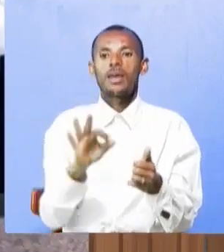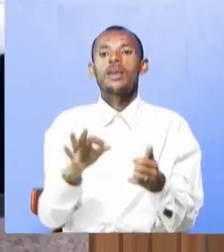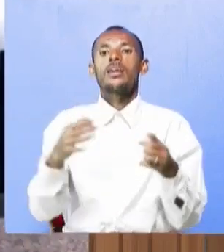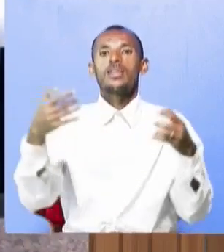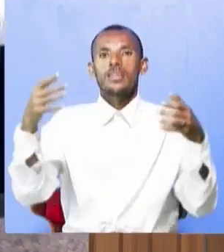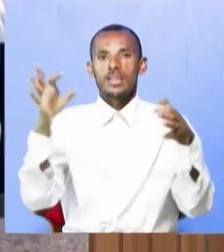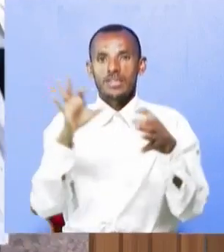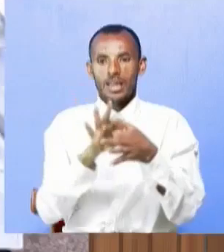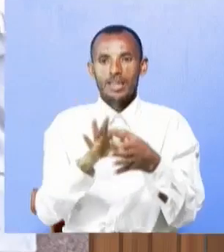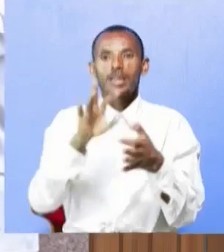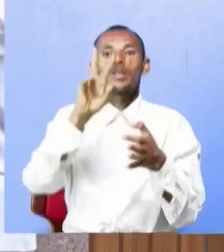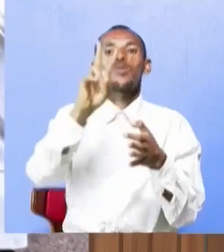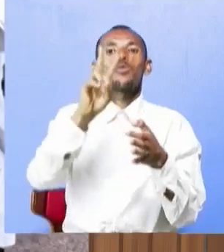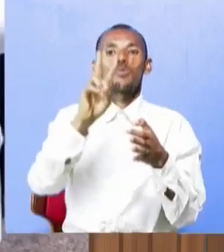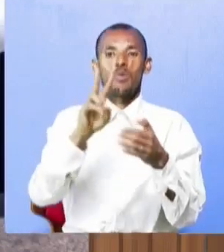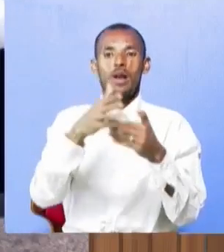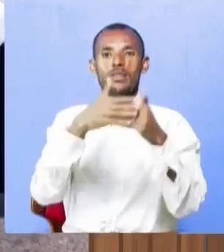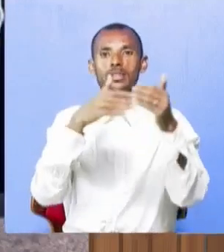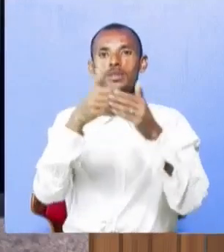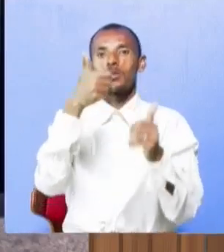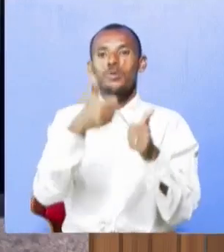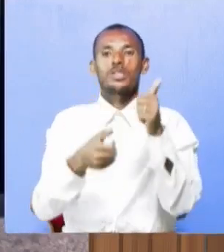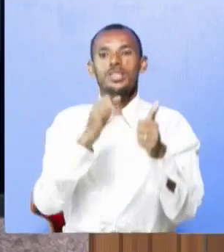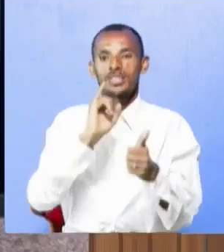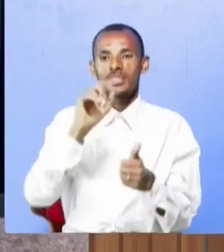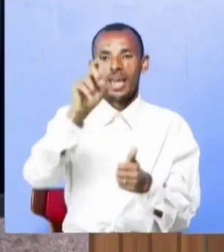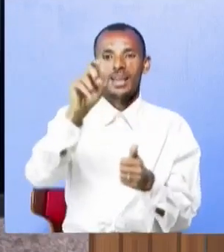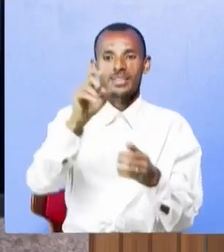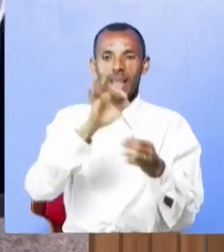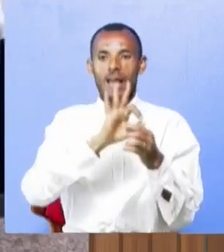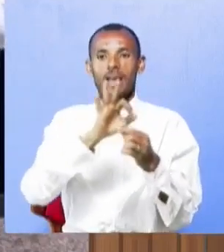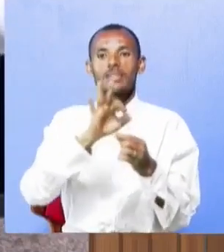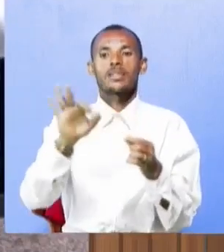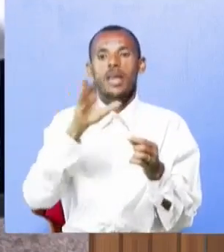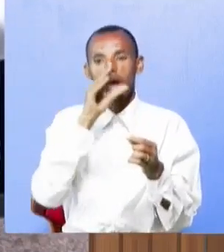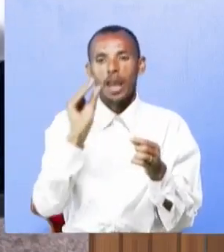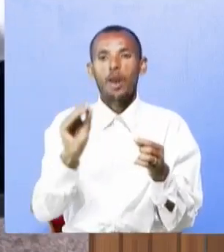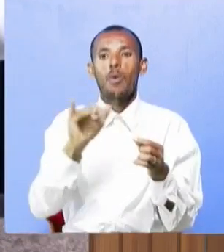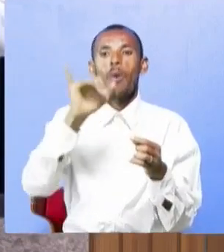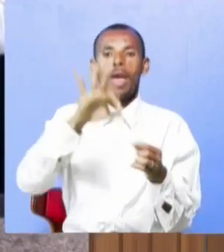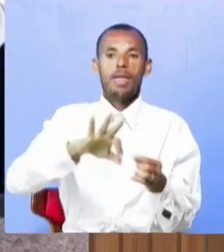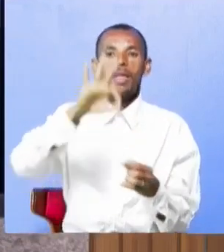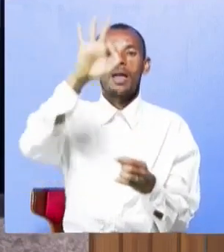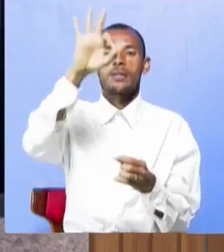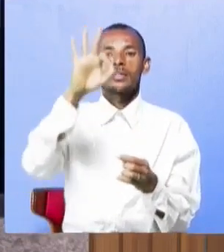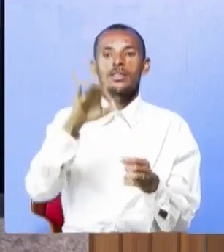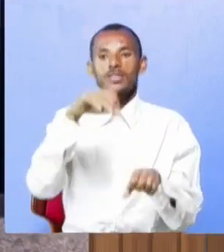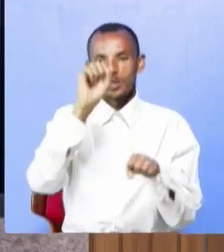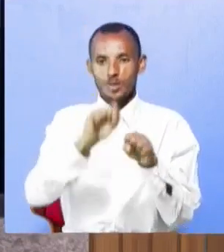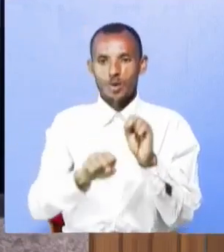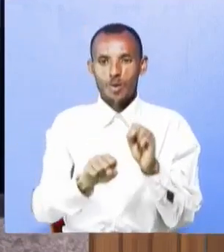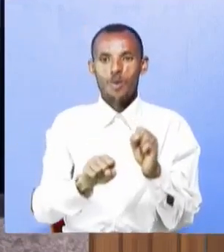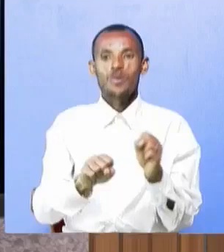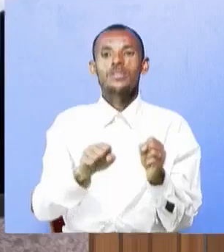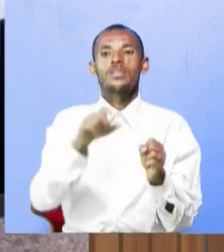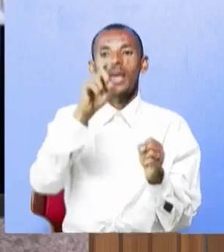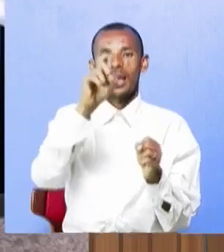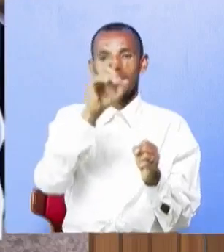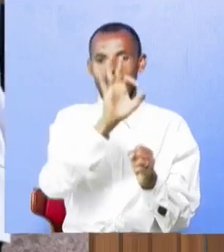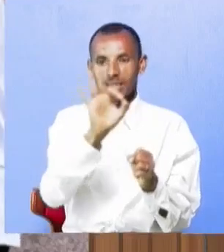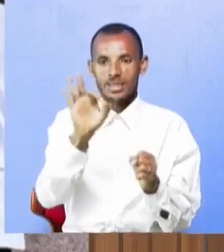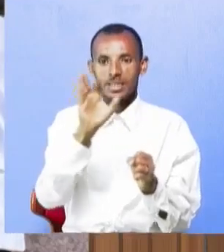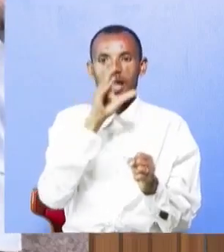intersecting two axes, which is the x-axis and the y-axis, okay? So the x-axis and